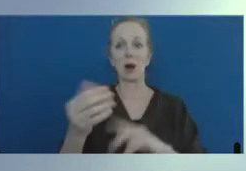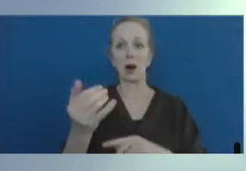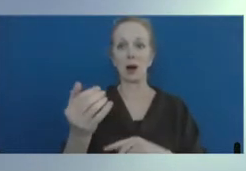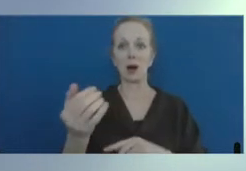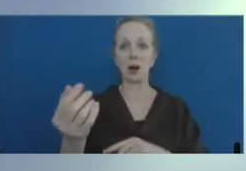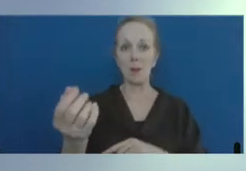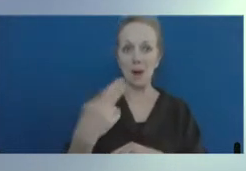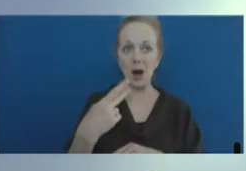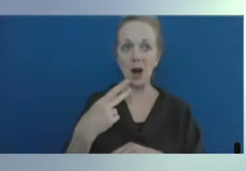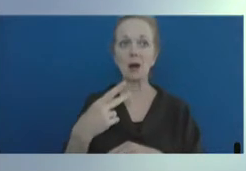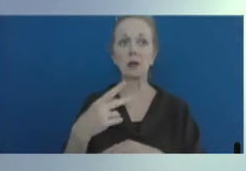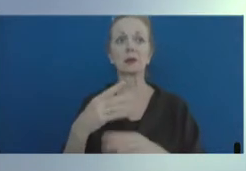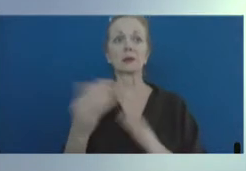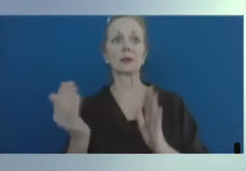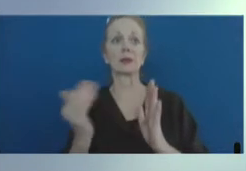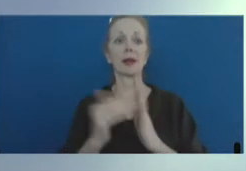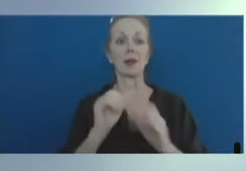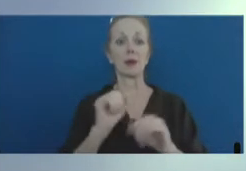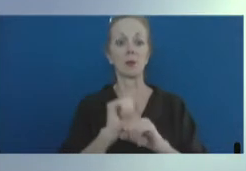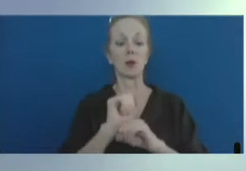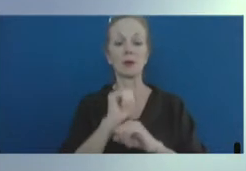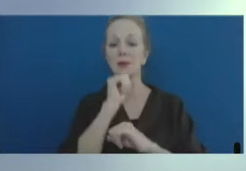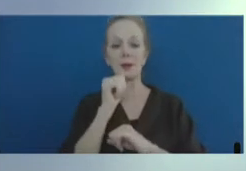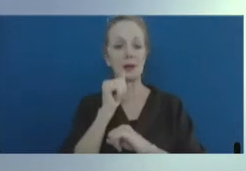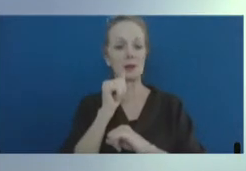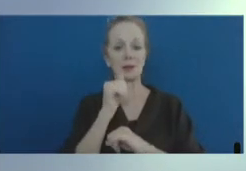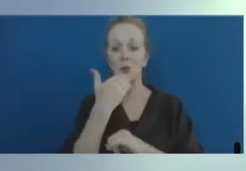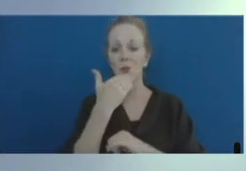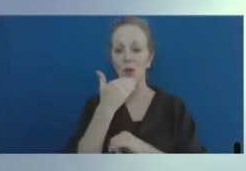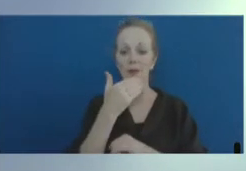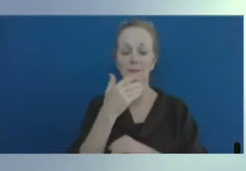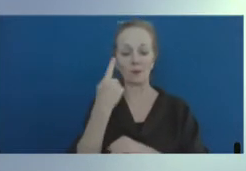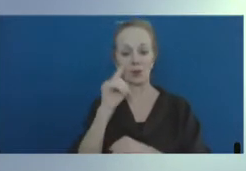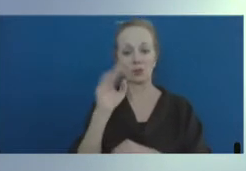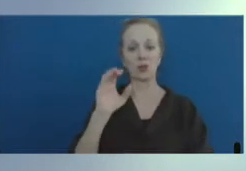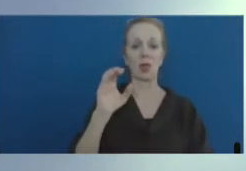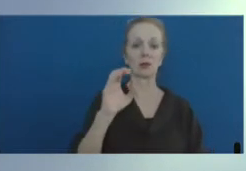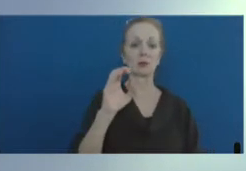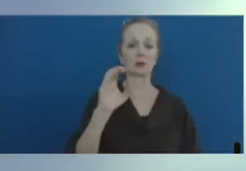work. I think that doesn't bode well for Charlotte as